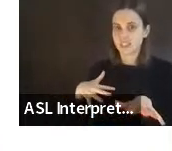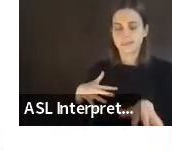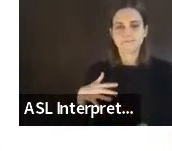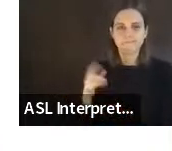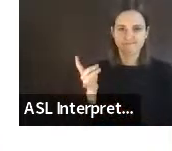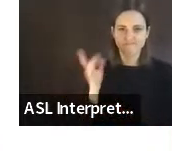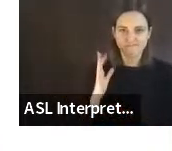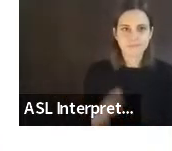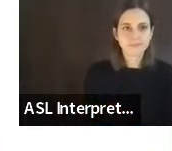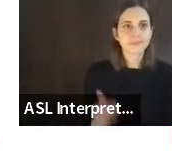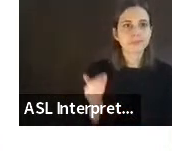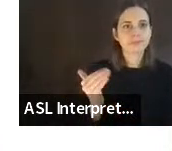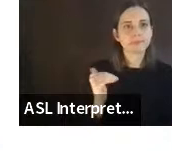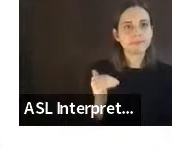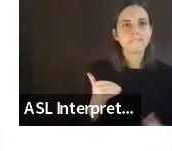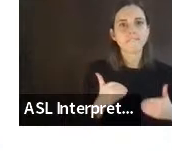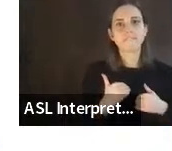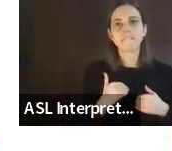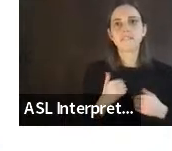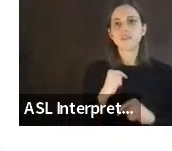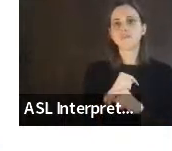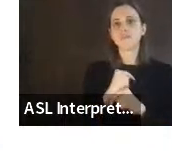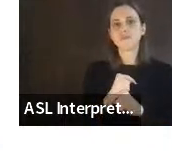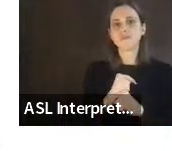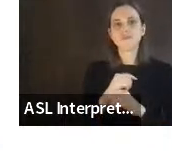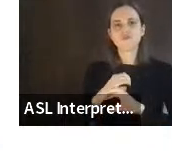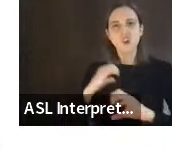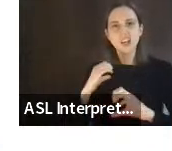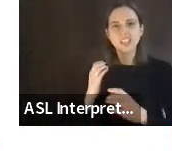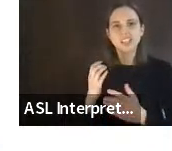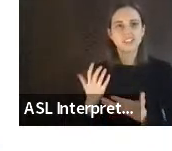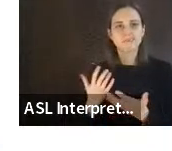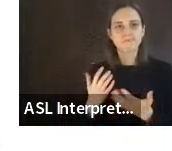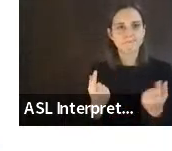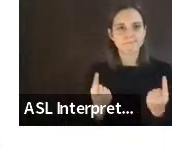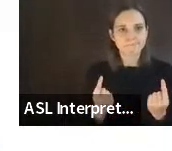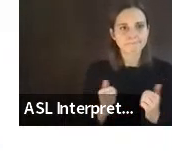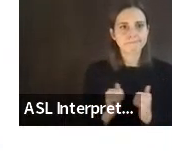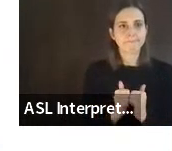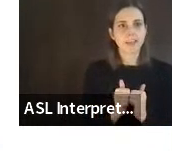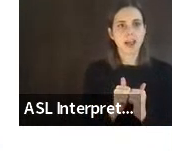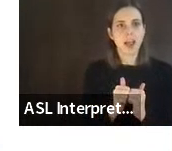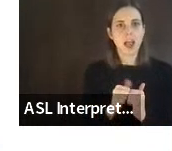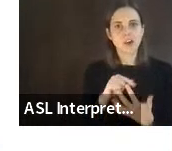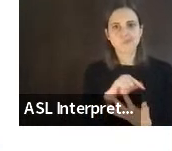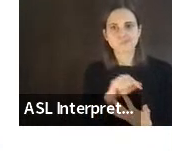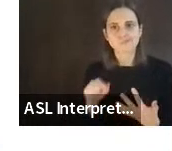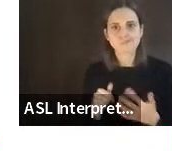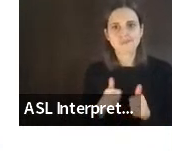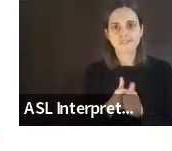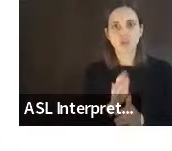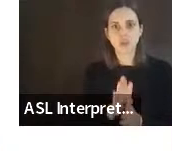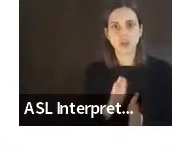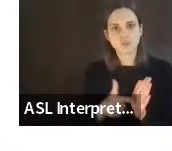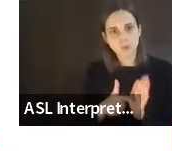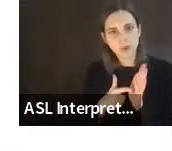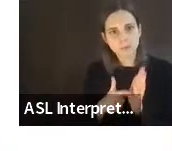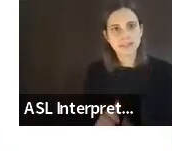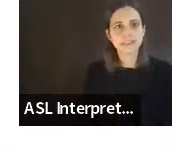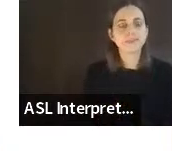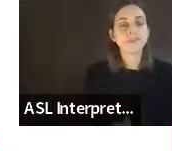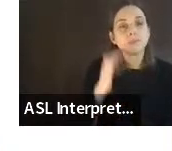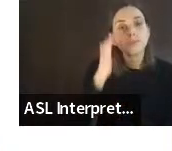we got freight destinations of both Port of Portland and Port of Vancouver with the mill plane interchange, with the Marine